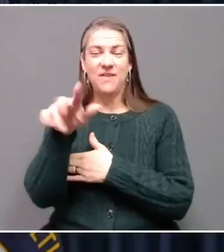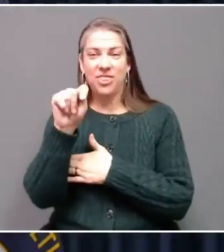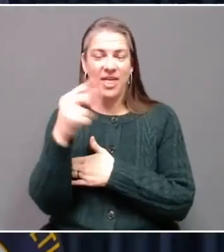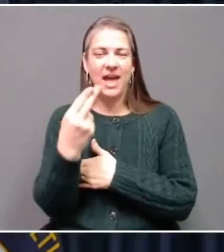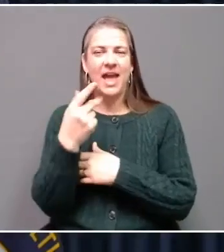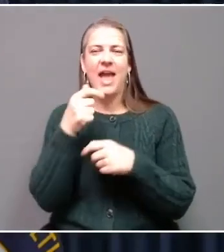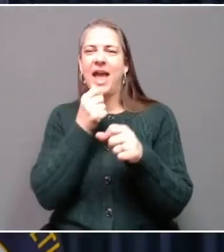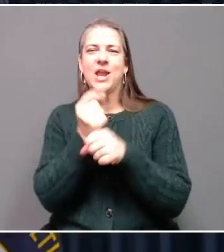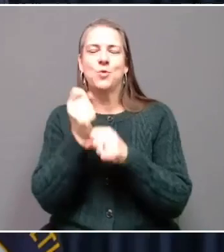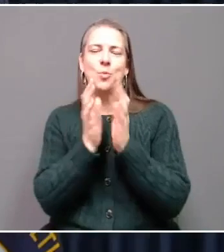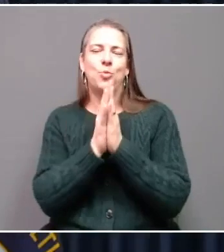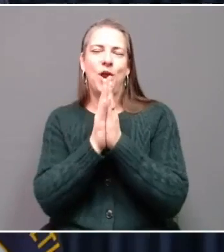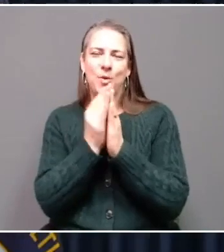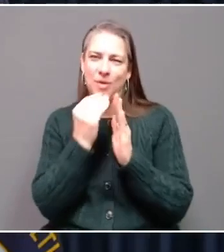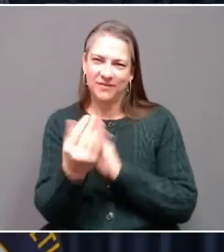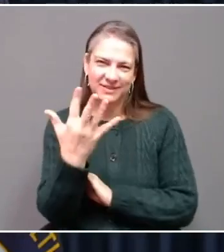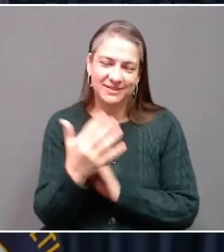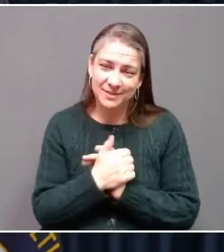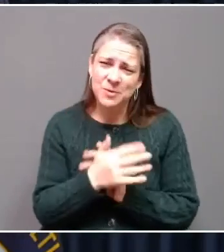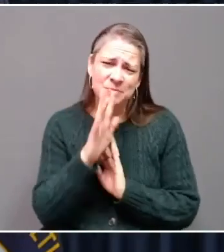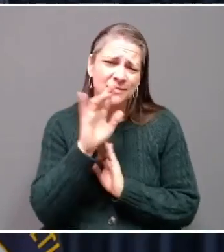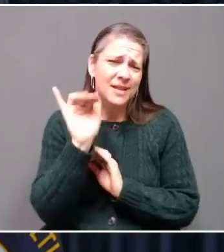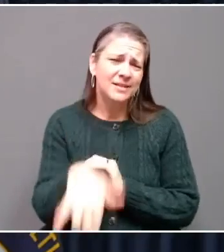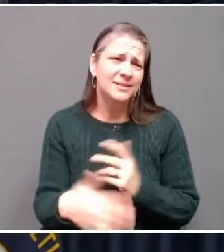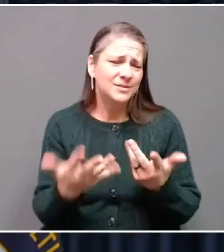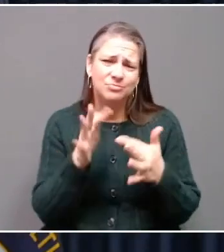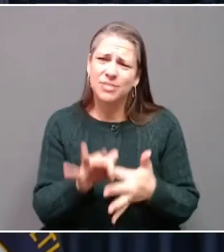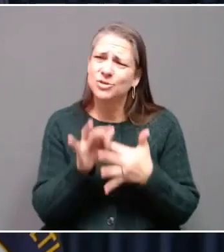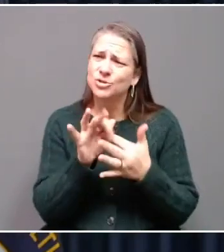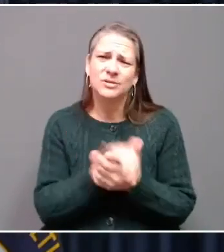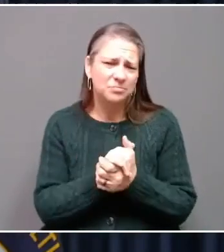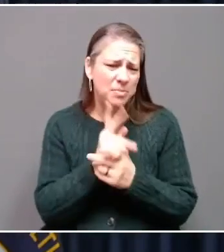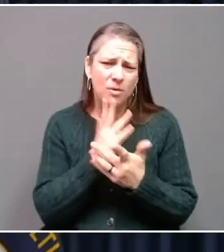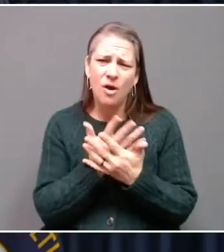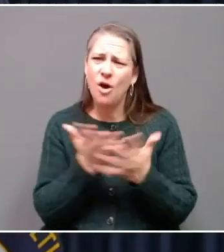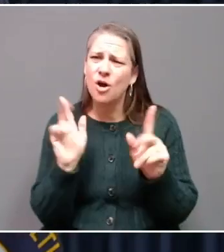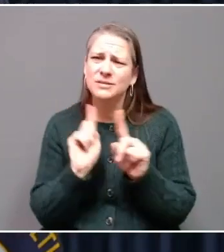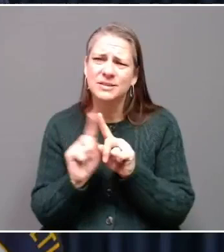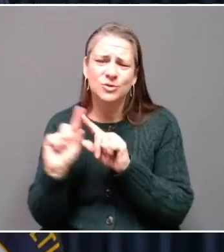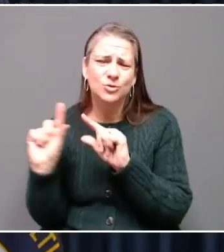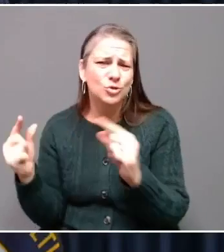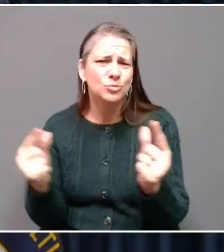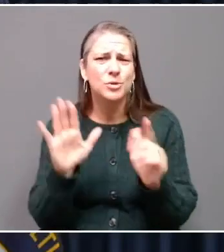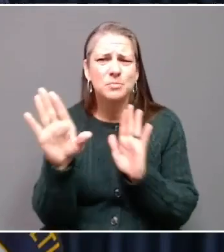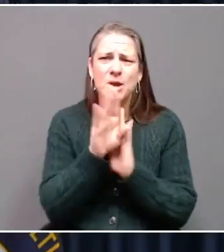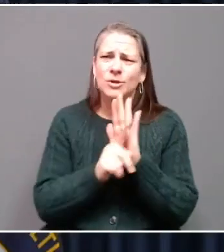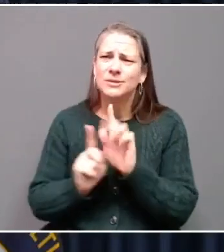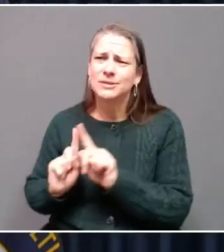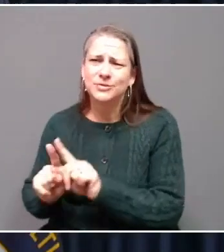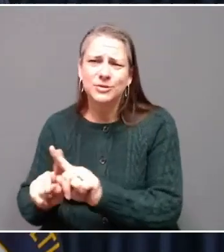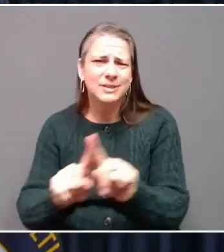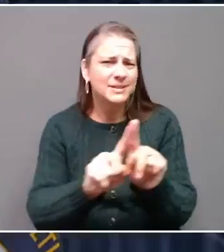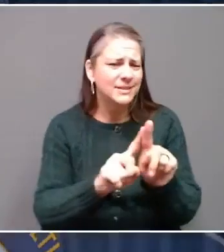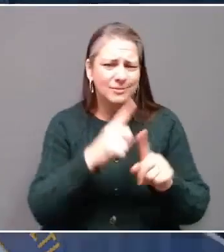really special when you think about us coming together as a Commonwealth, people of all parties and backgrounds, for an event